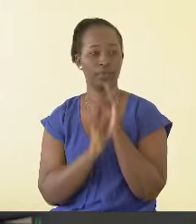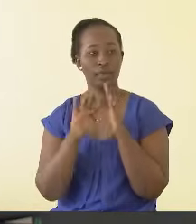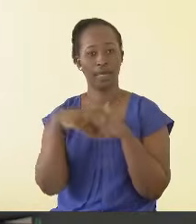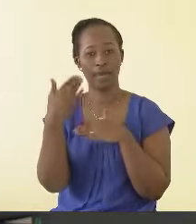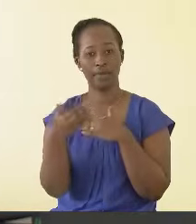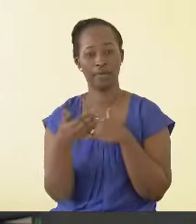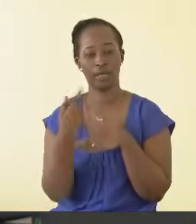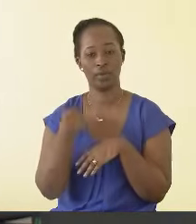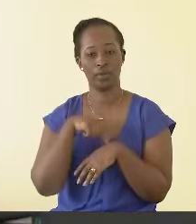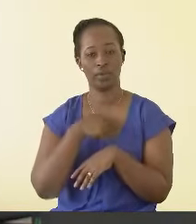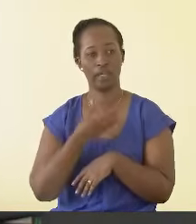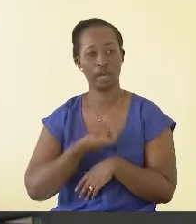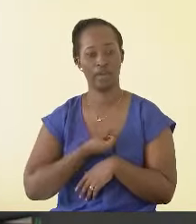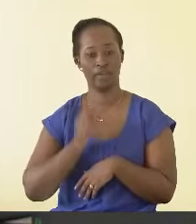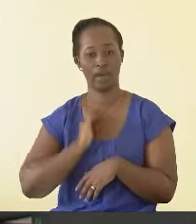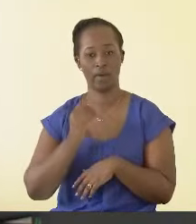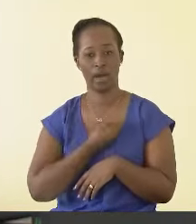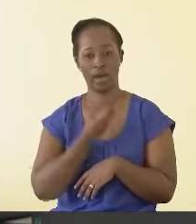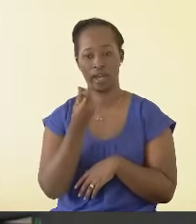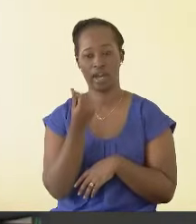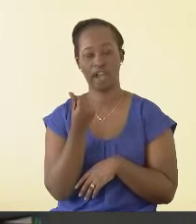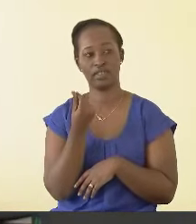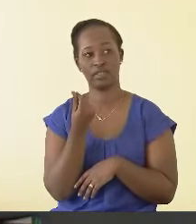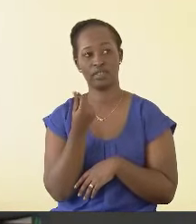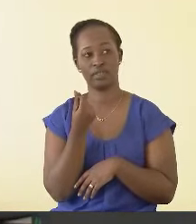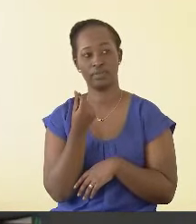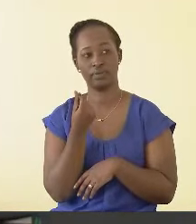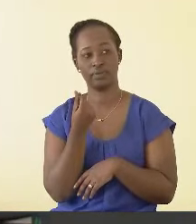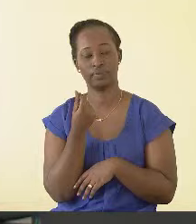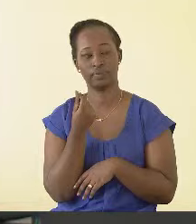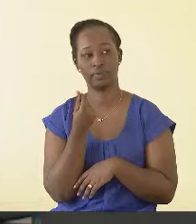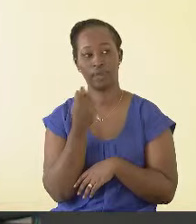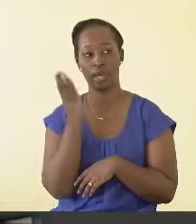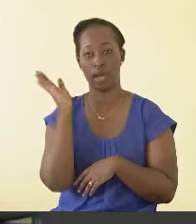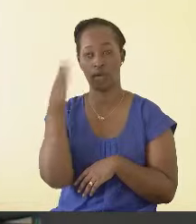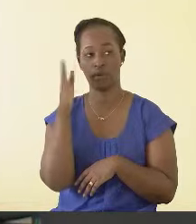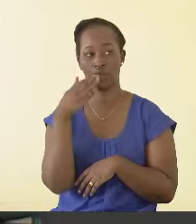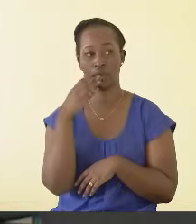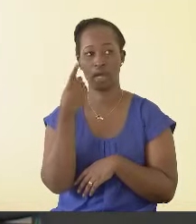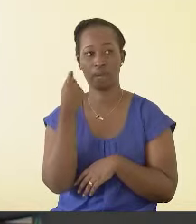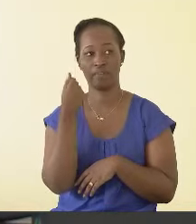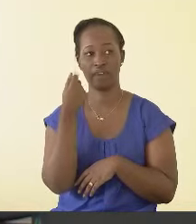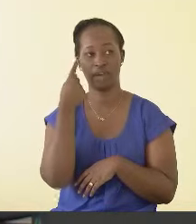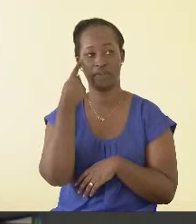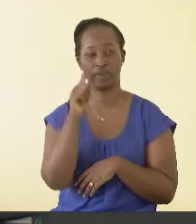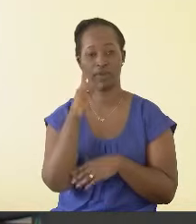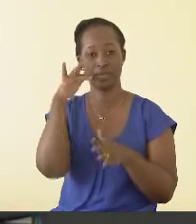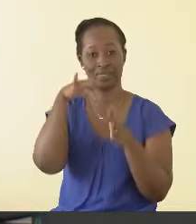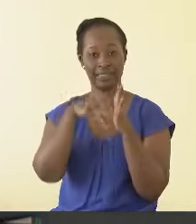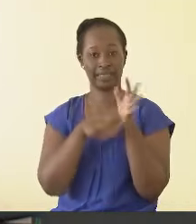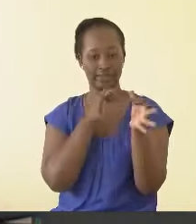Then we have our cash. This column, it should be the column for